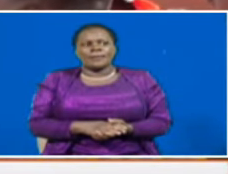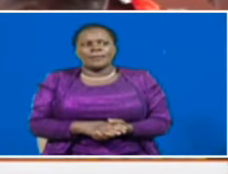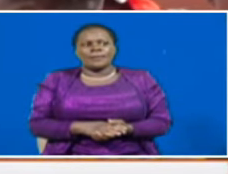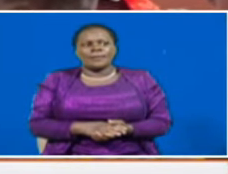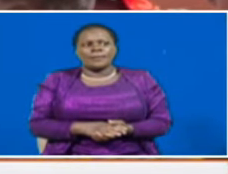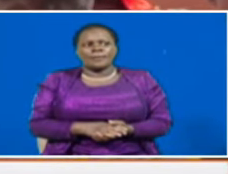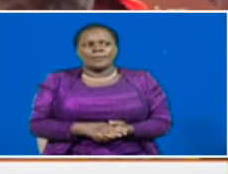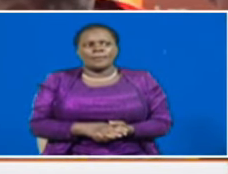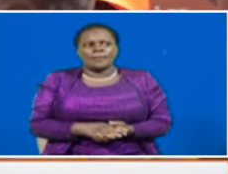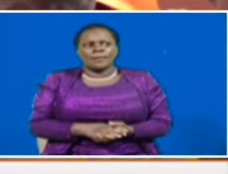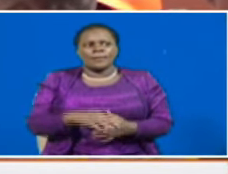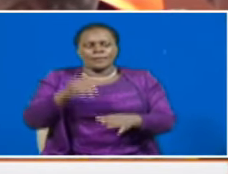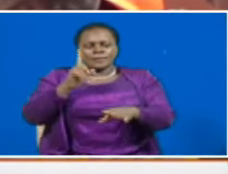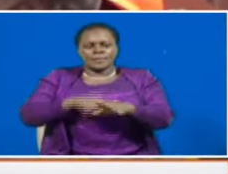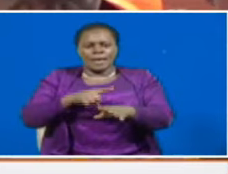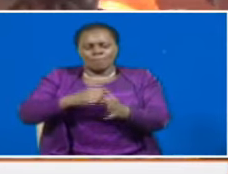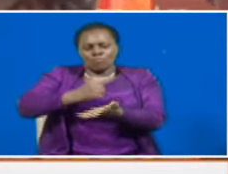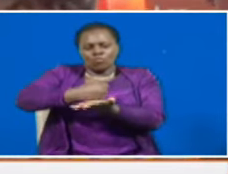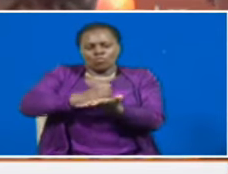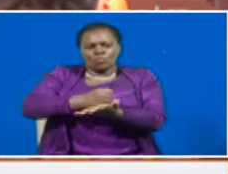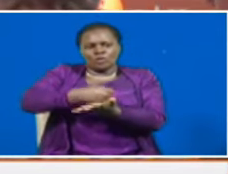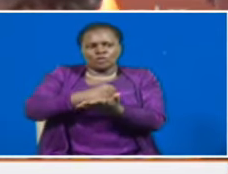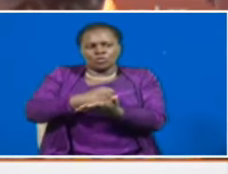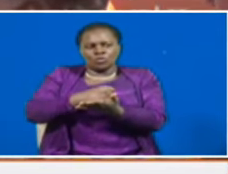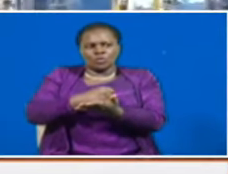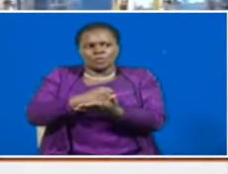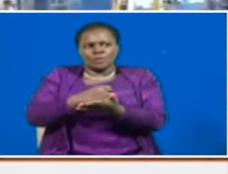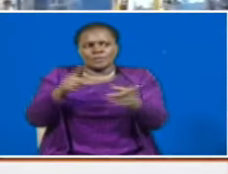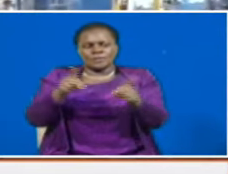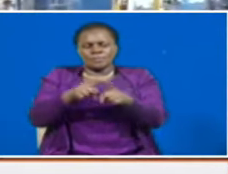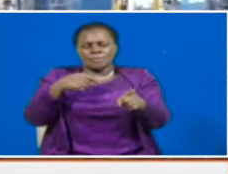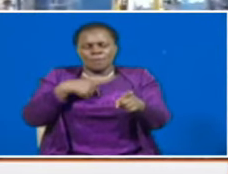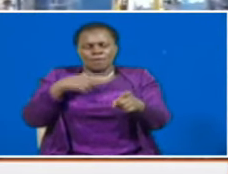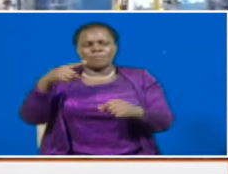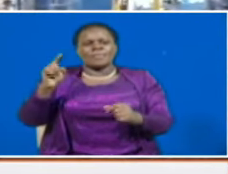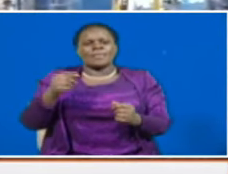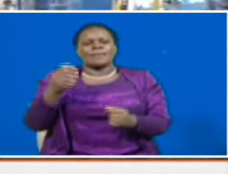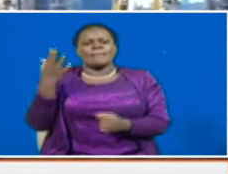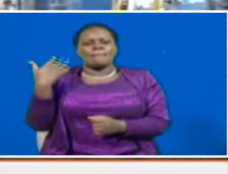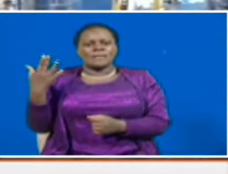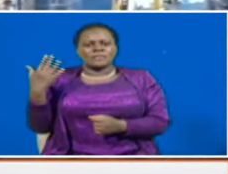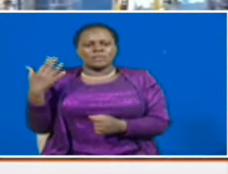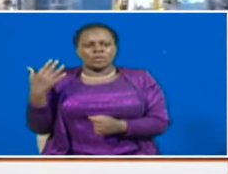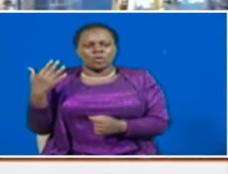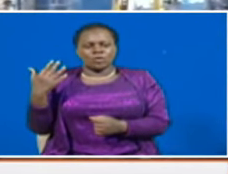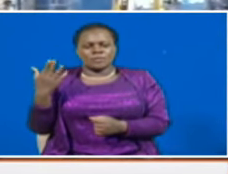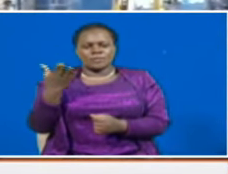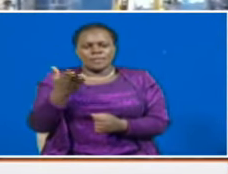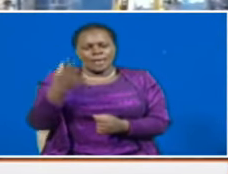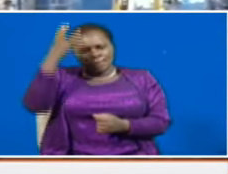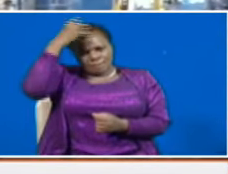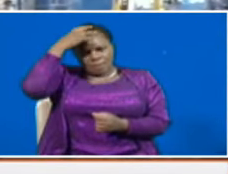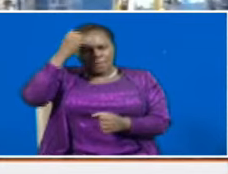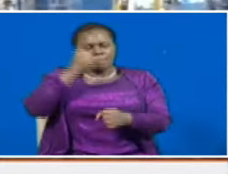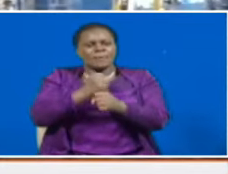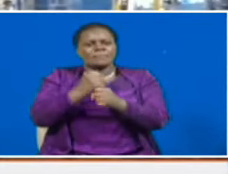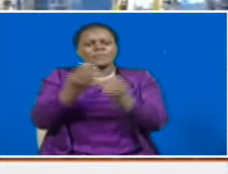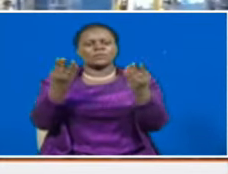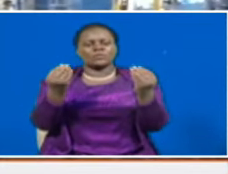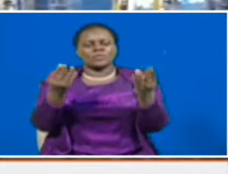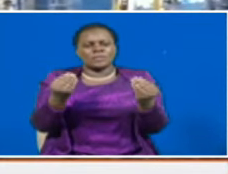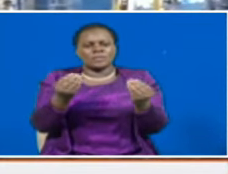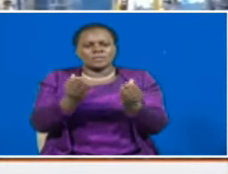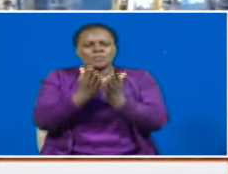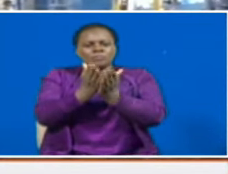I think by the time we will be commissioning these ones, they will also be arriving. The equipping of the port of Lamu will make it easy for transshipment